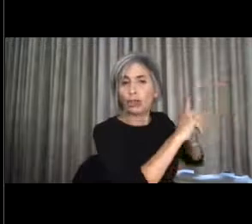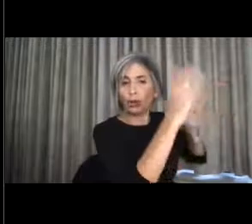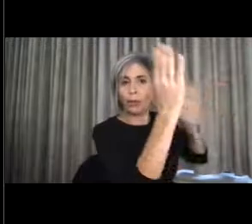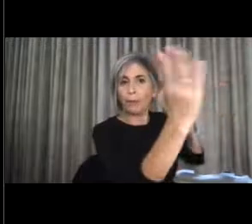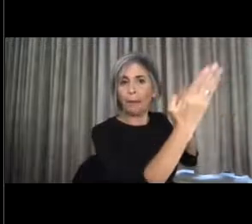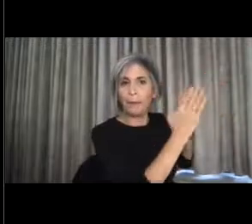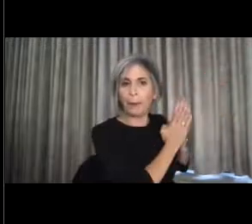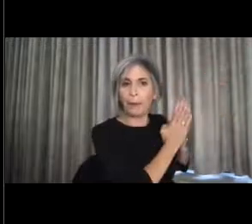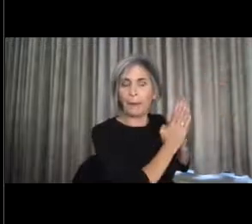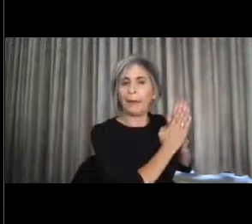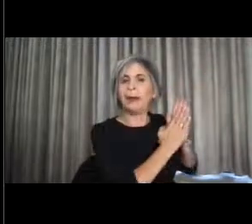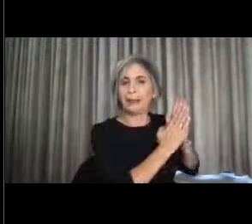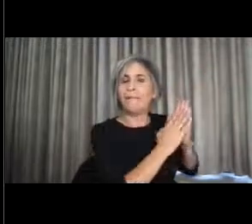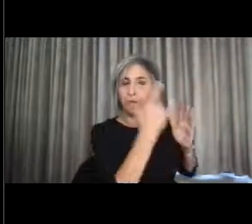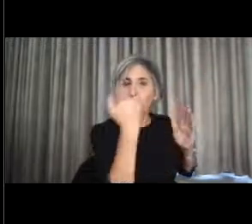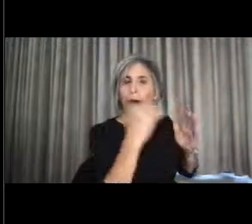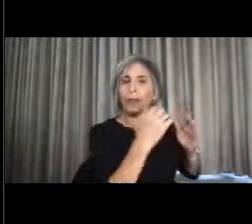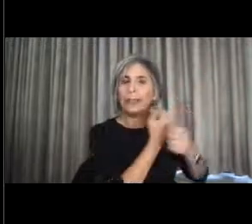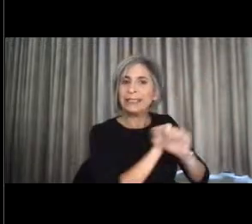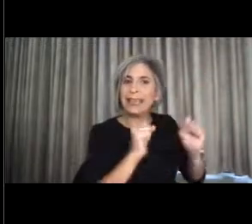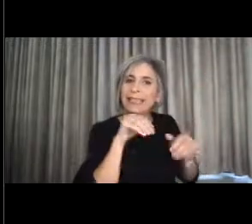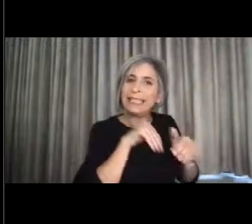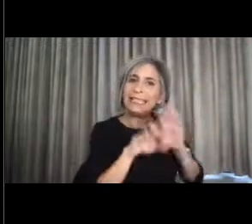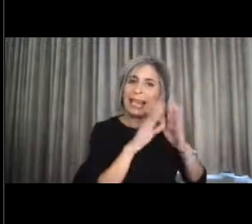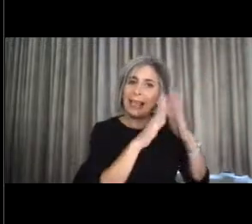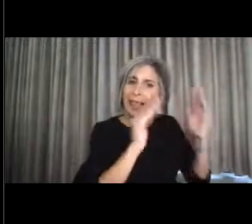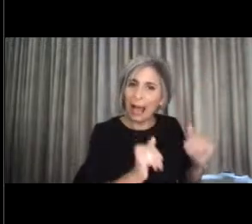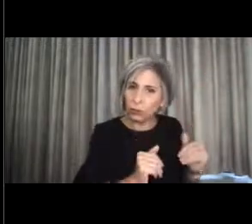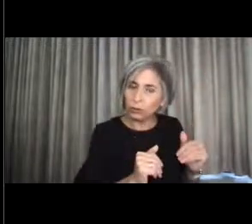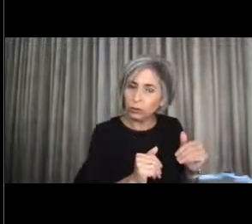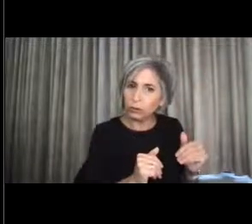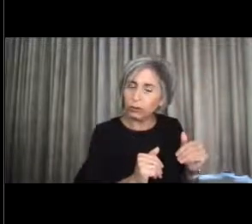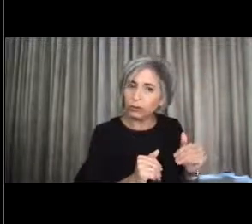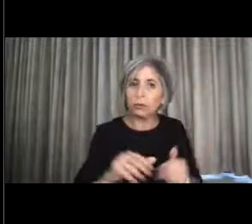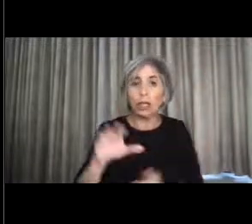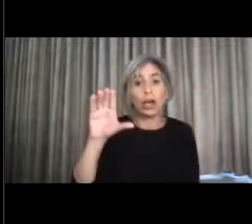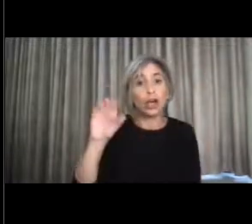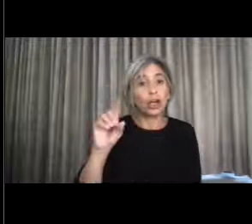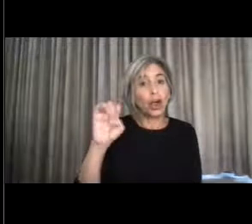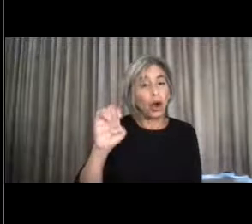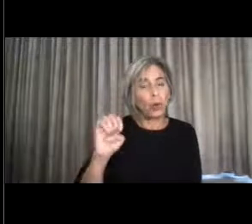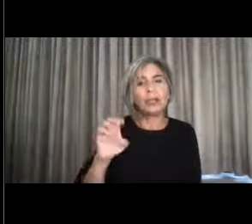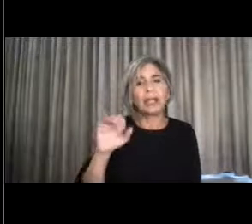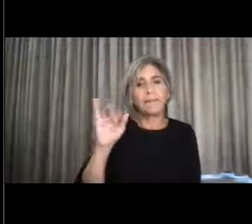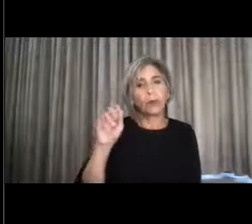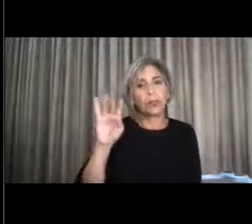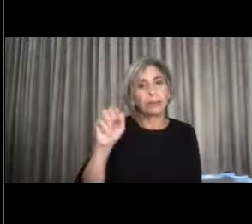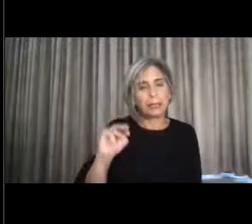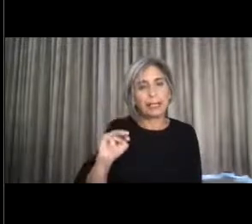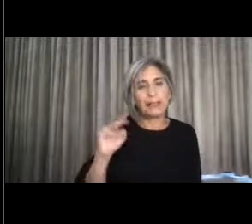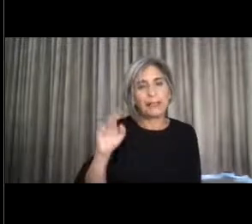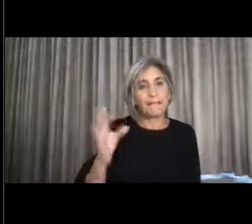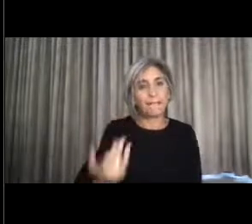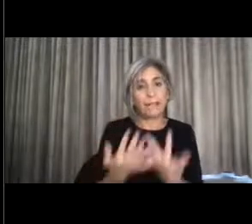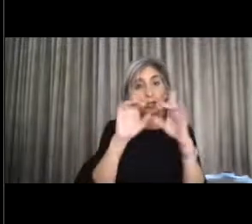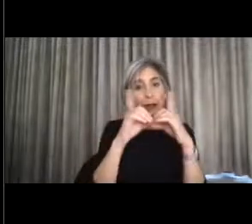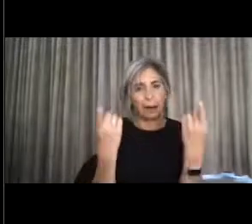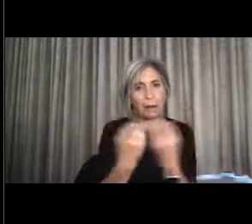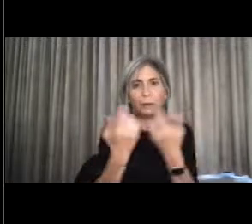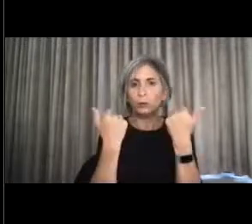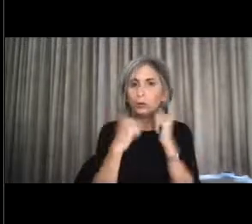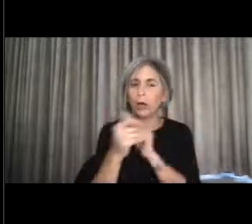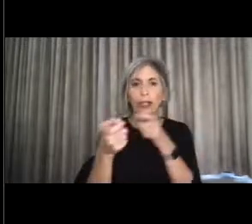for the safety of us inside the house. Code enforcement, along with the fire department, we do try and